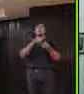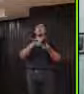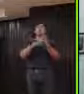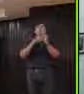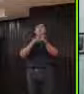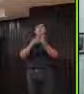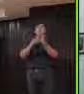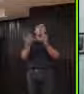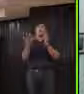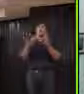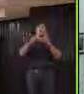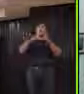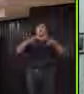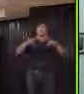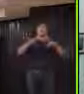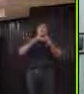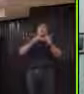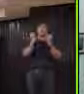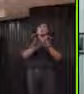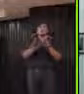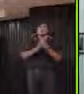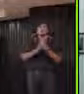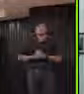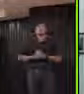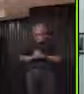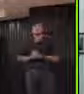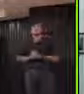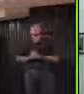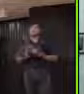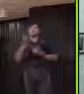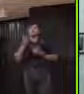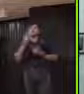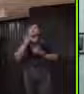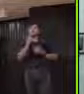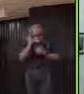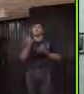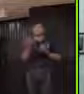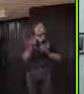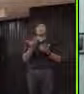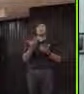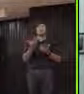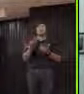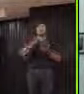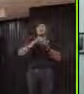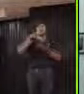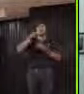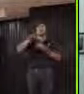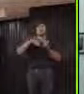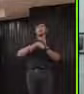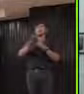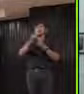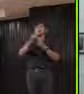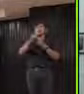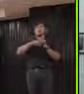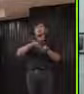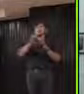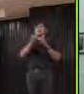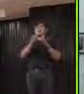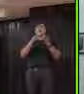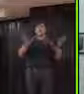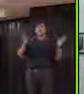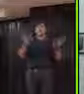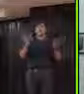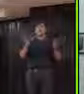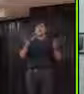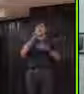the disaffection in Jammu. When you see the state, now this is a much wider question. The three regions